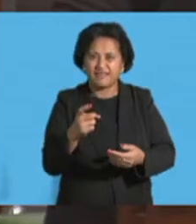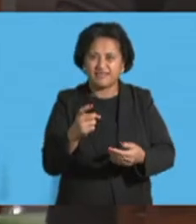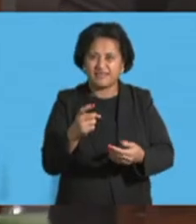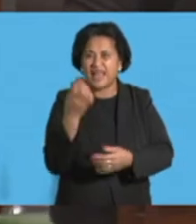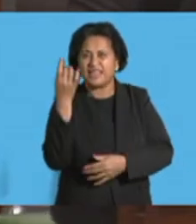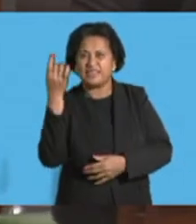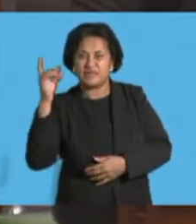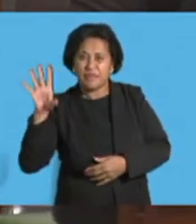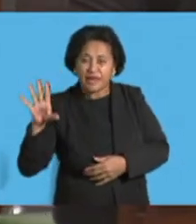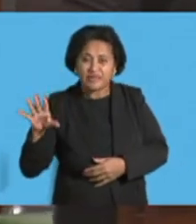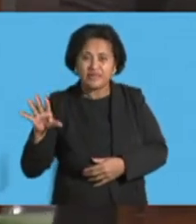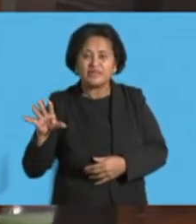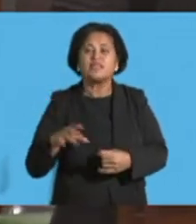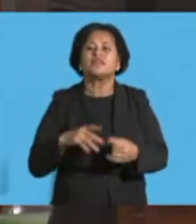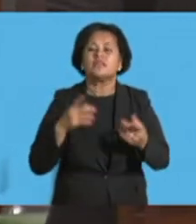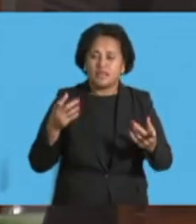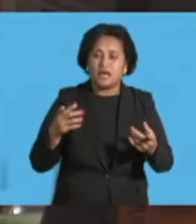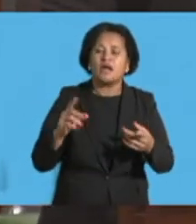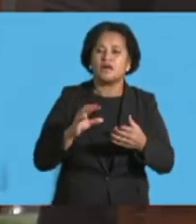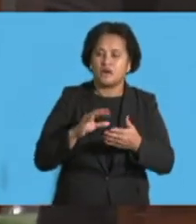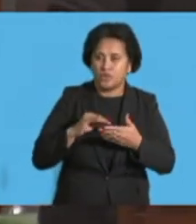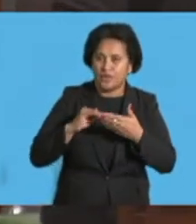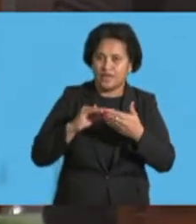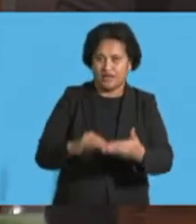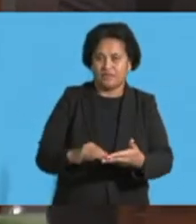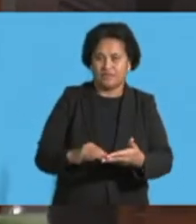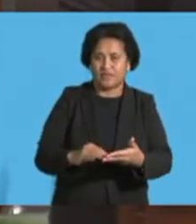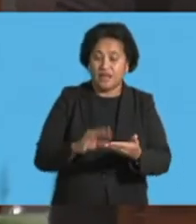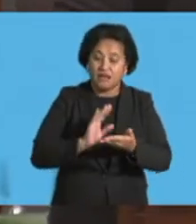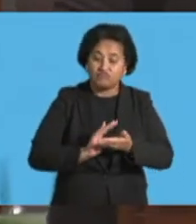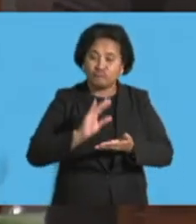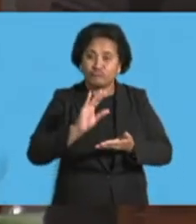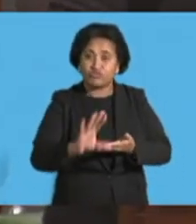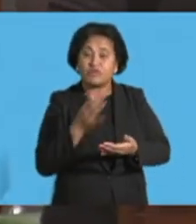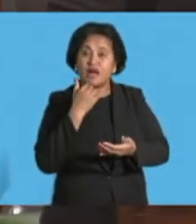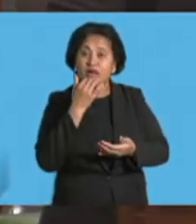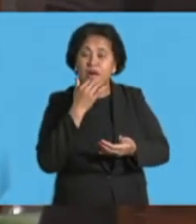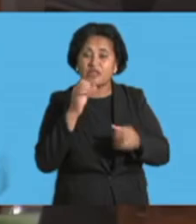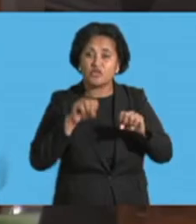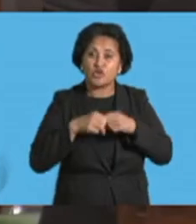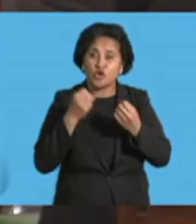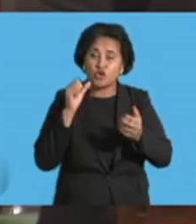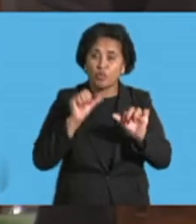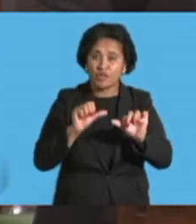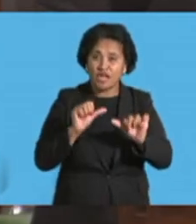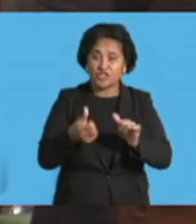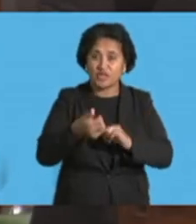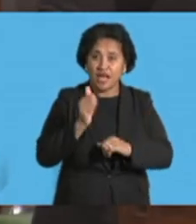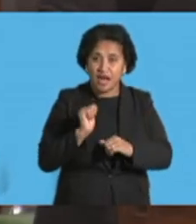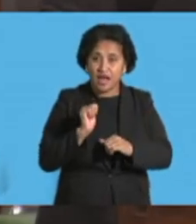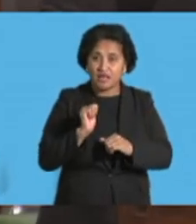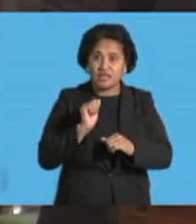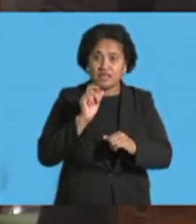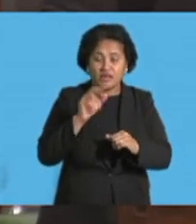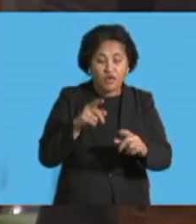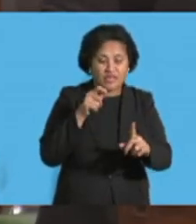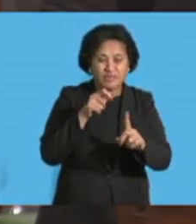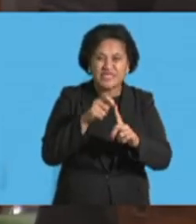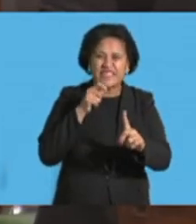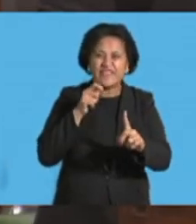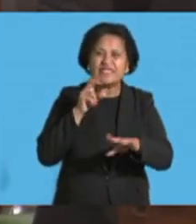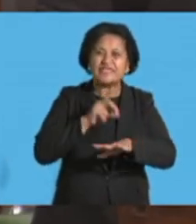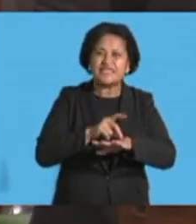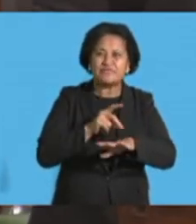provide universal access to basic social services. Government has allocated social protection allowances for specific vulnerable segments